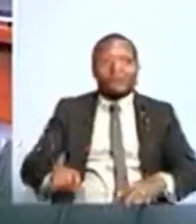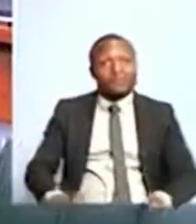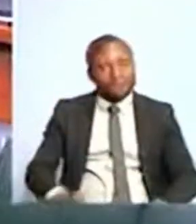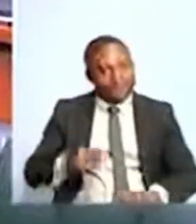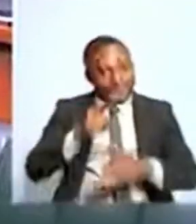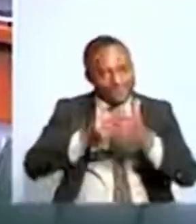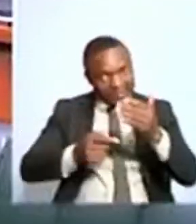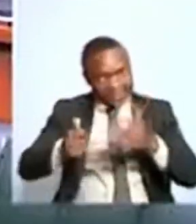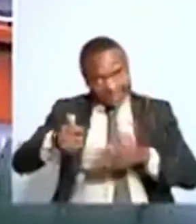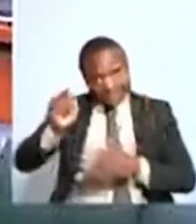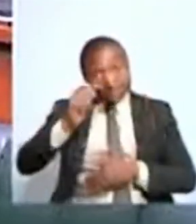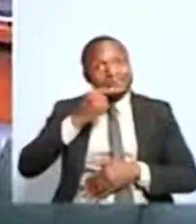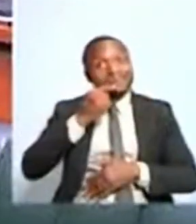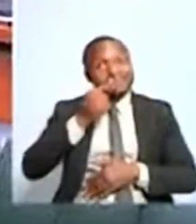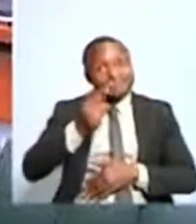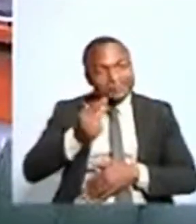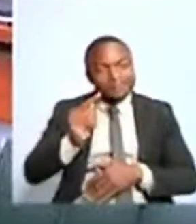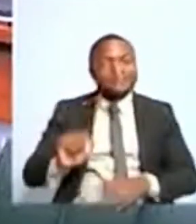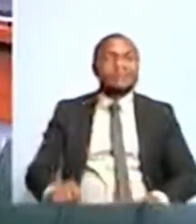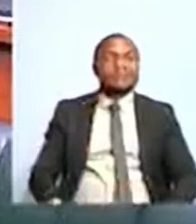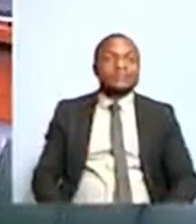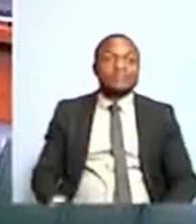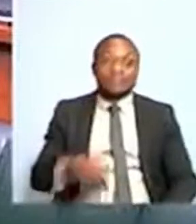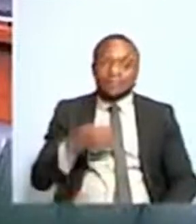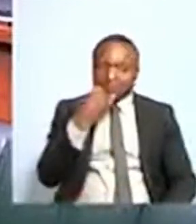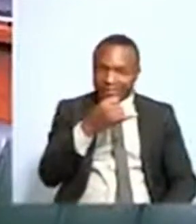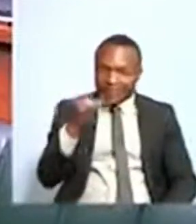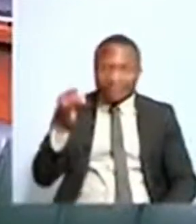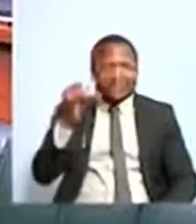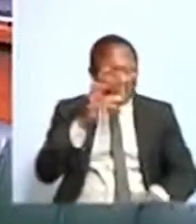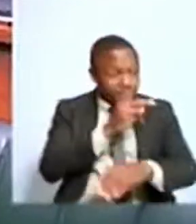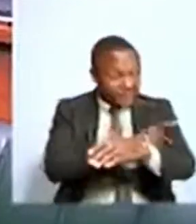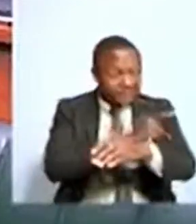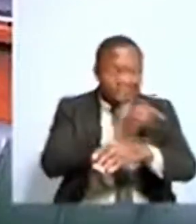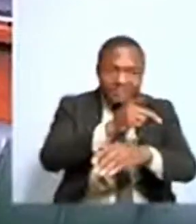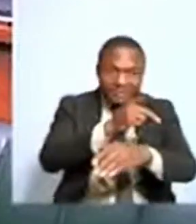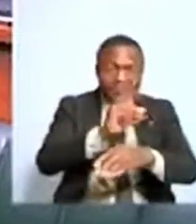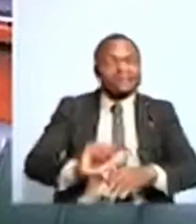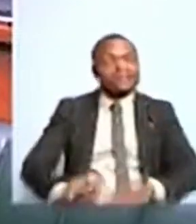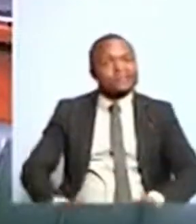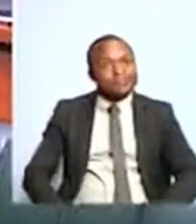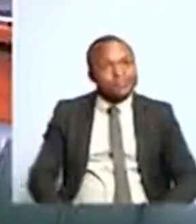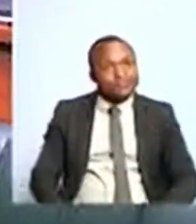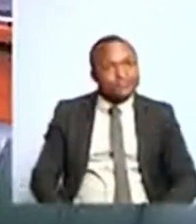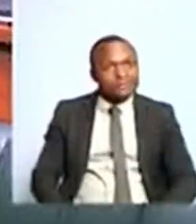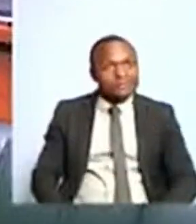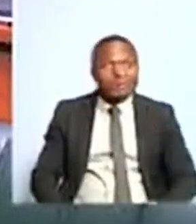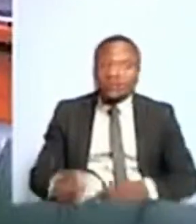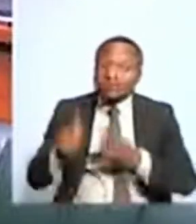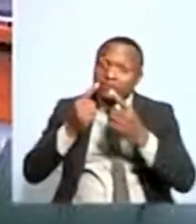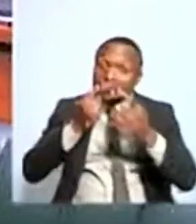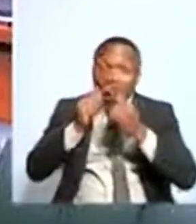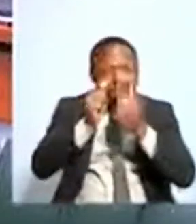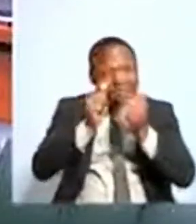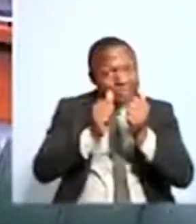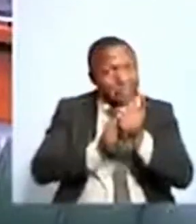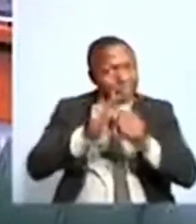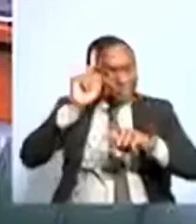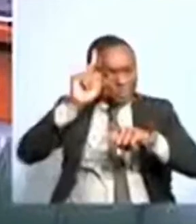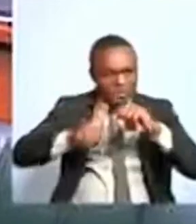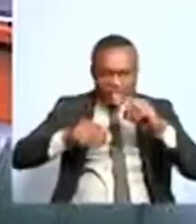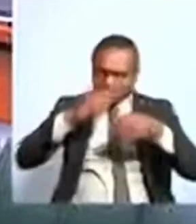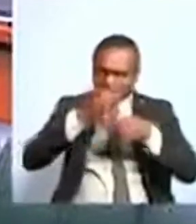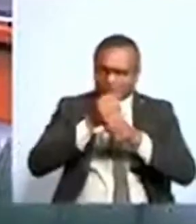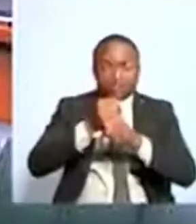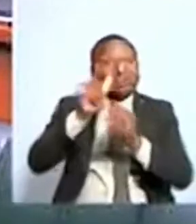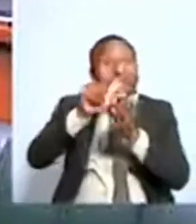I'm talking about is that issues of delegation, we are talking about, you cannot make the law. He